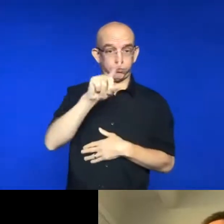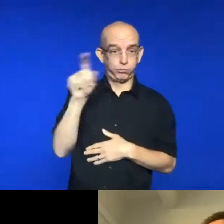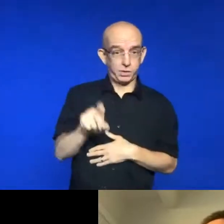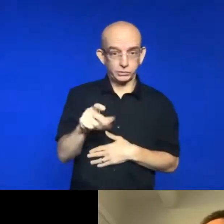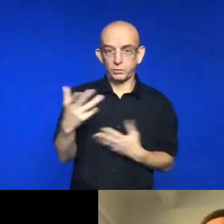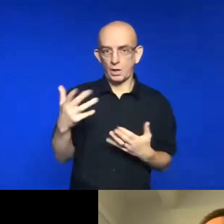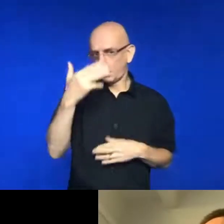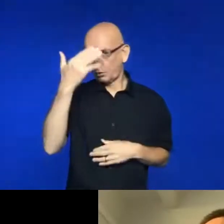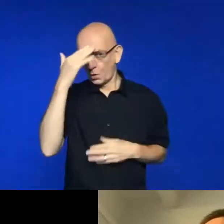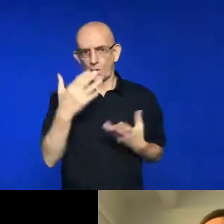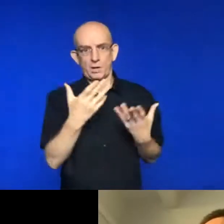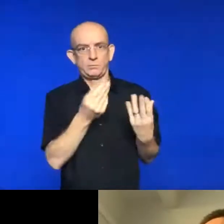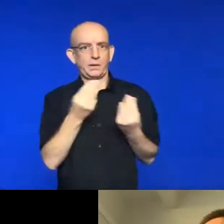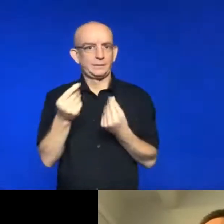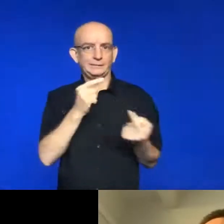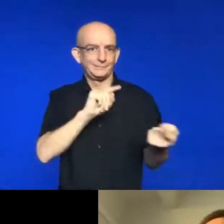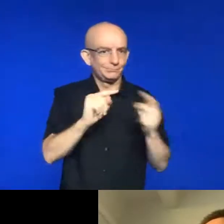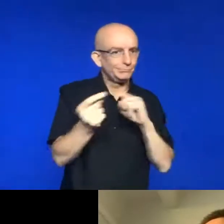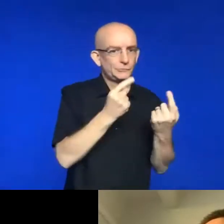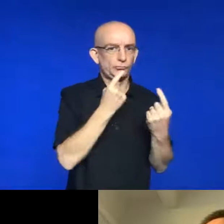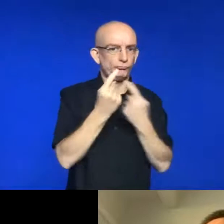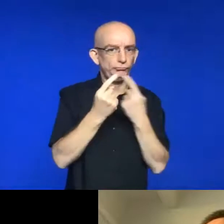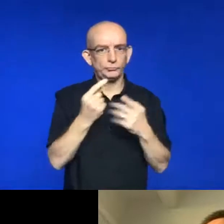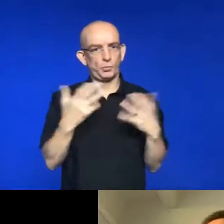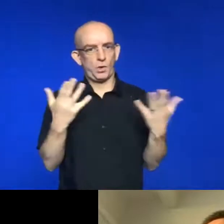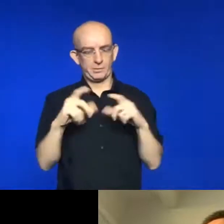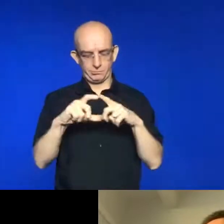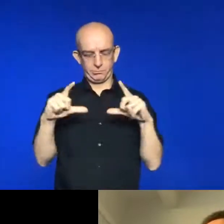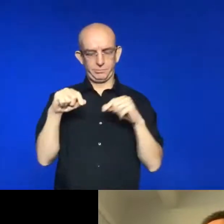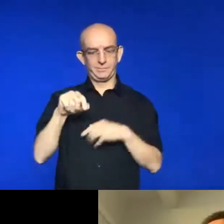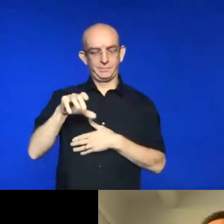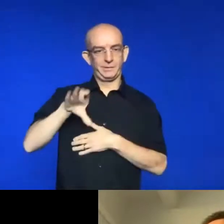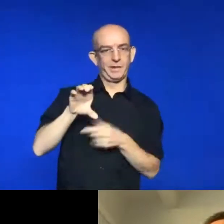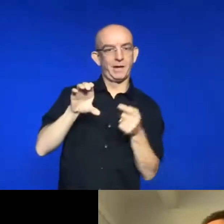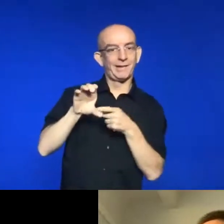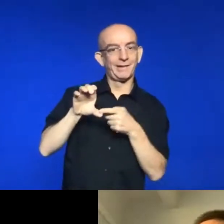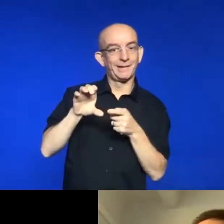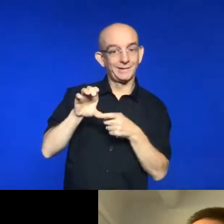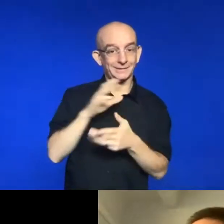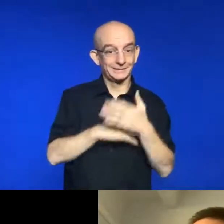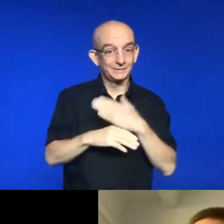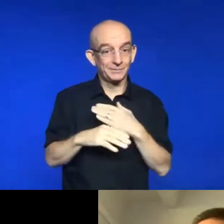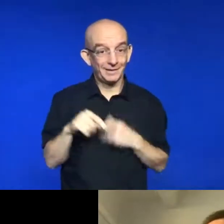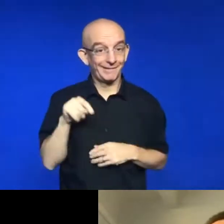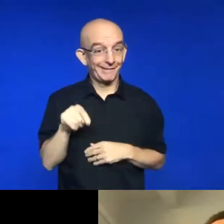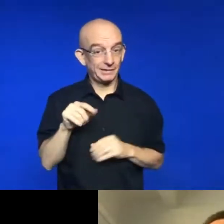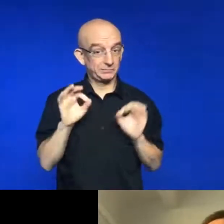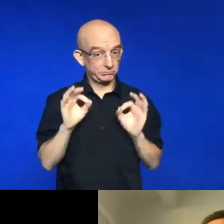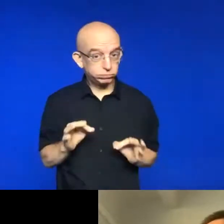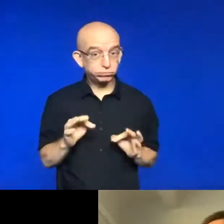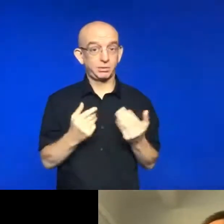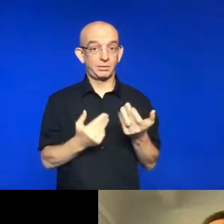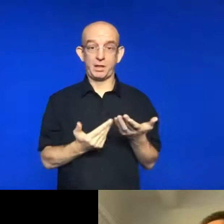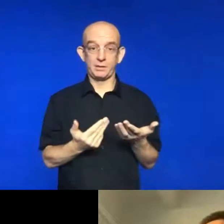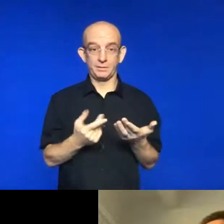we advocated for development of such national disability registry before the crisis, and the crisis really showed how important they